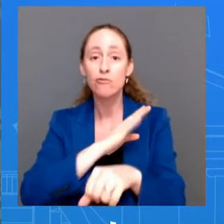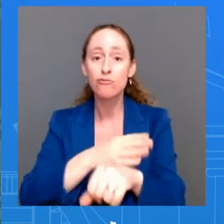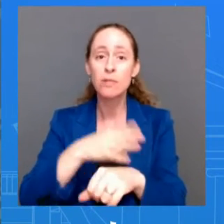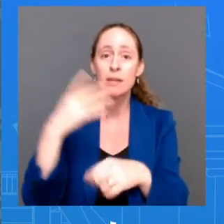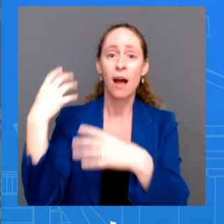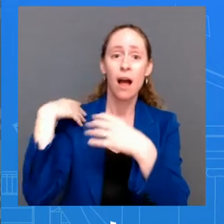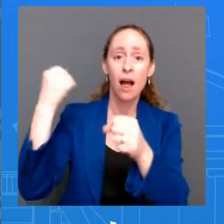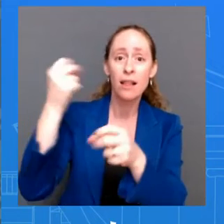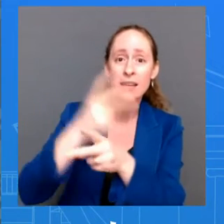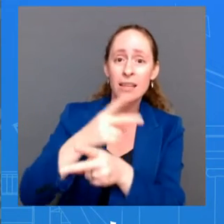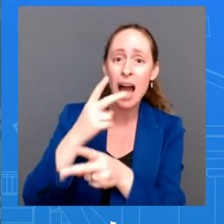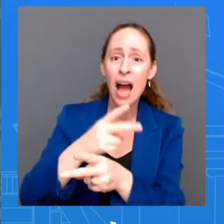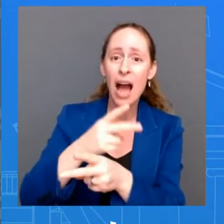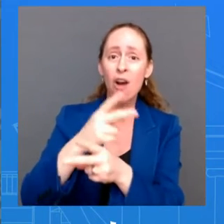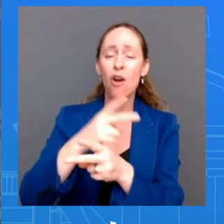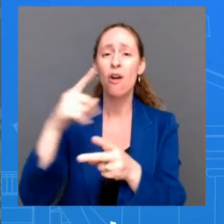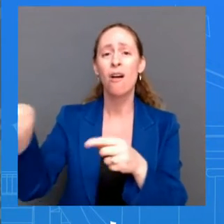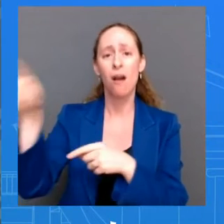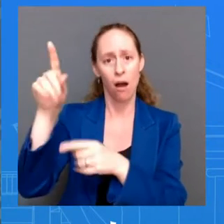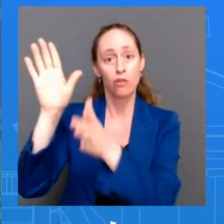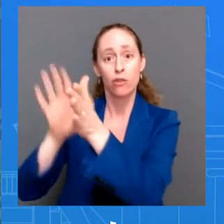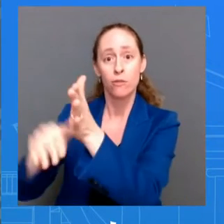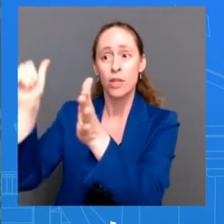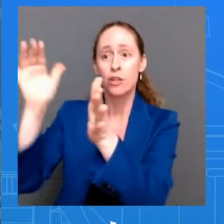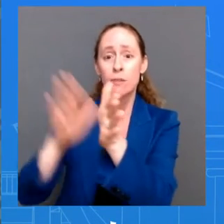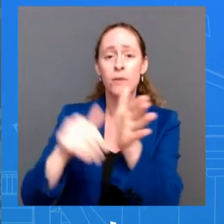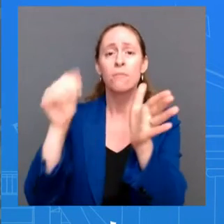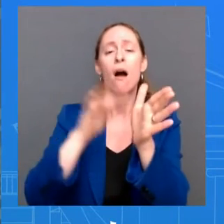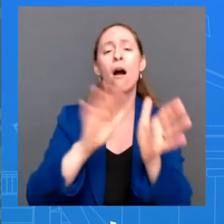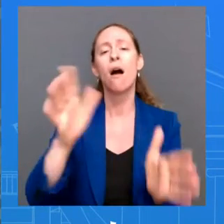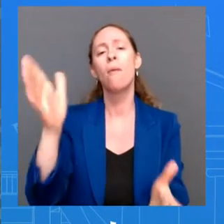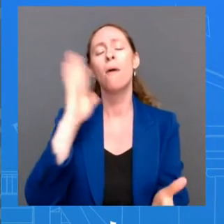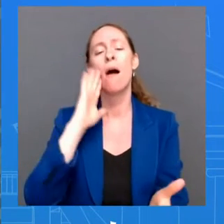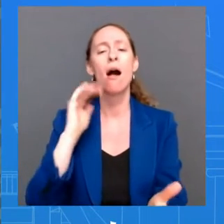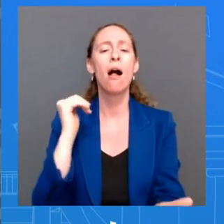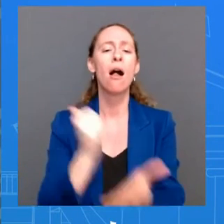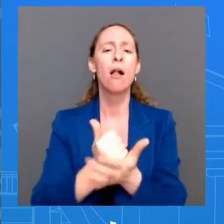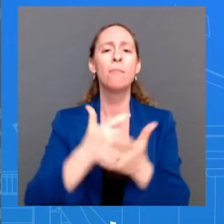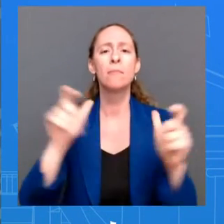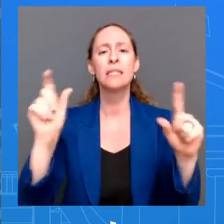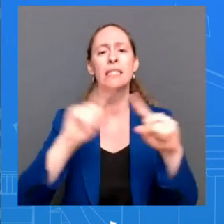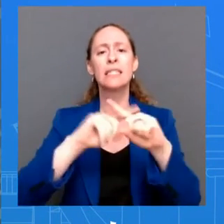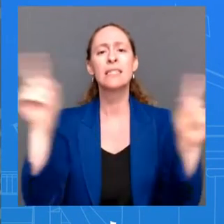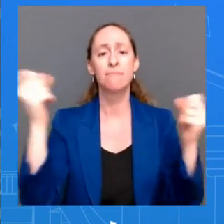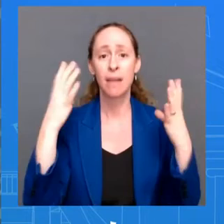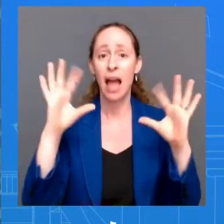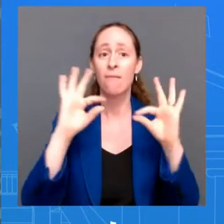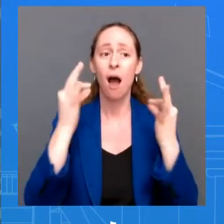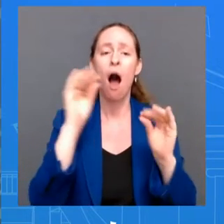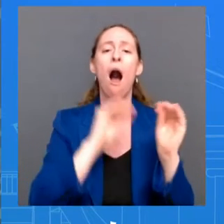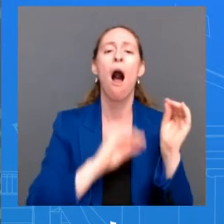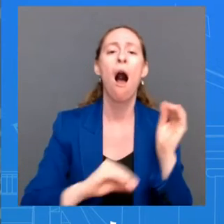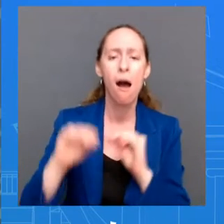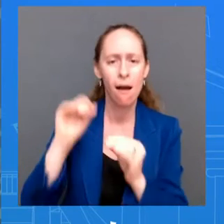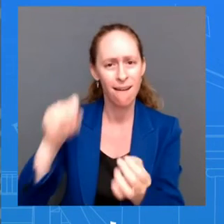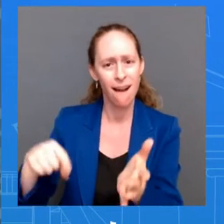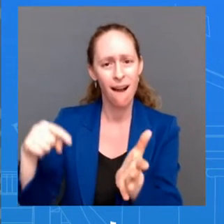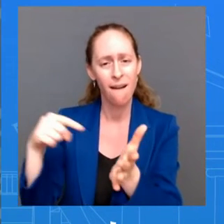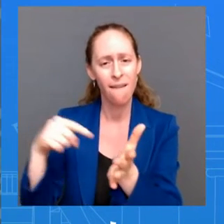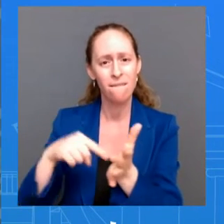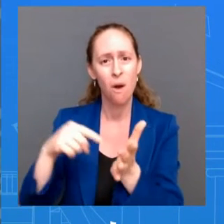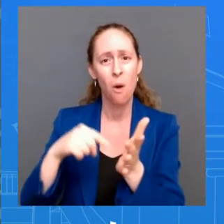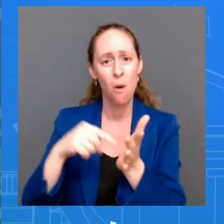unprecedented deficit reduction we have achieved with over $300 billion in savings